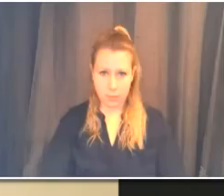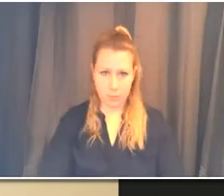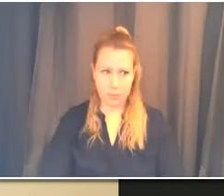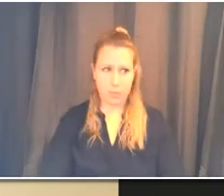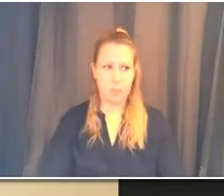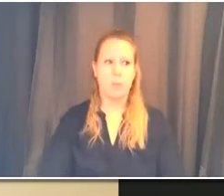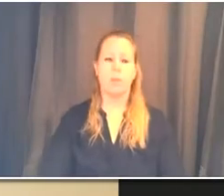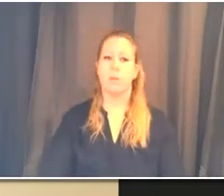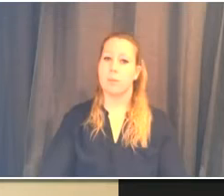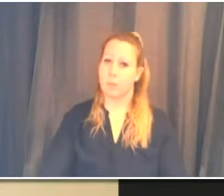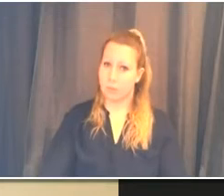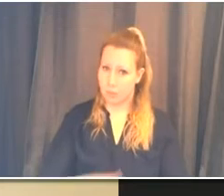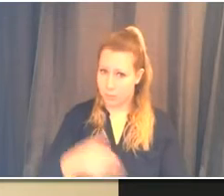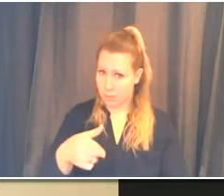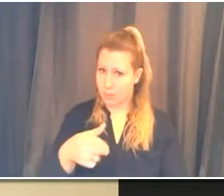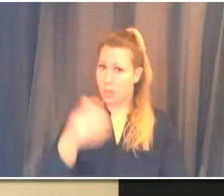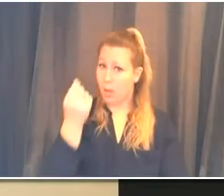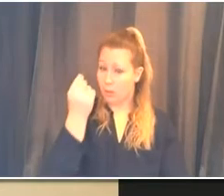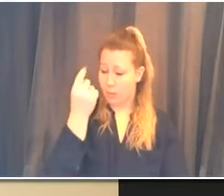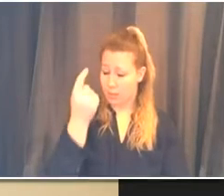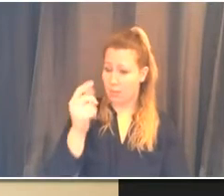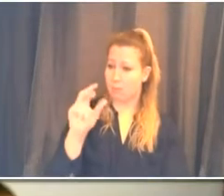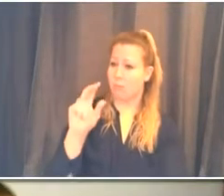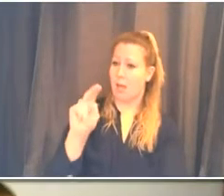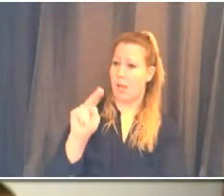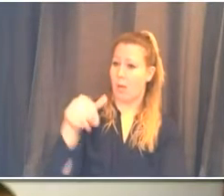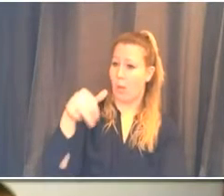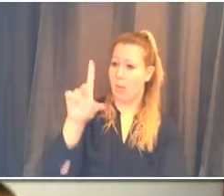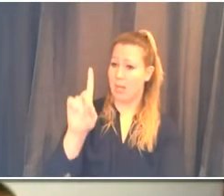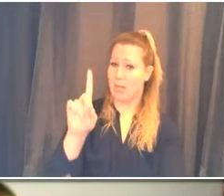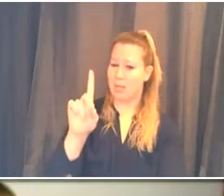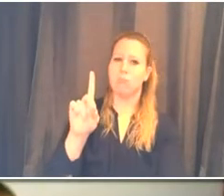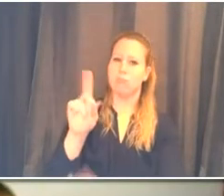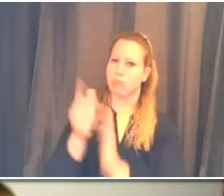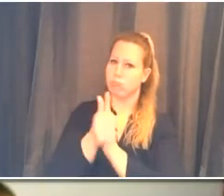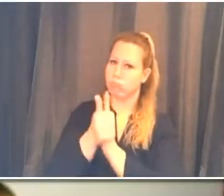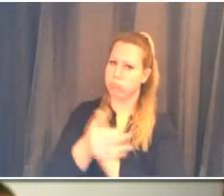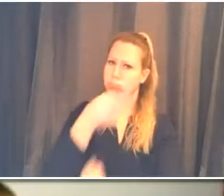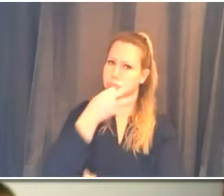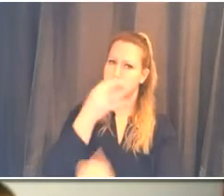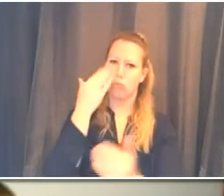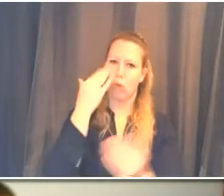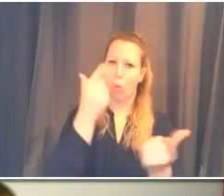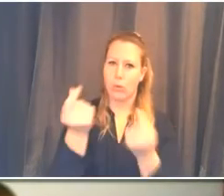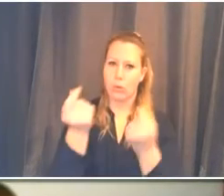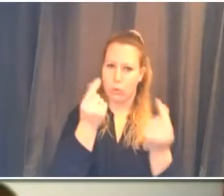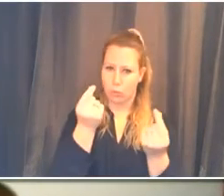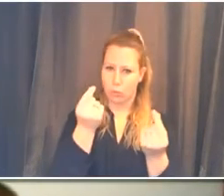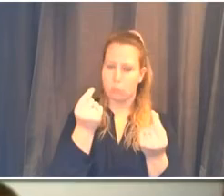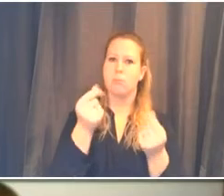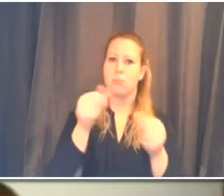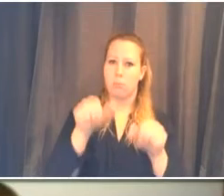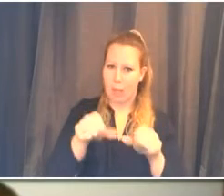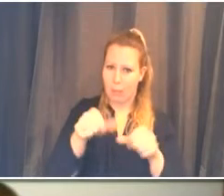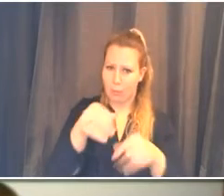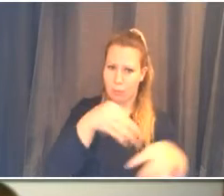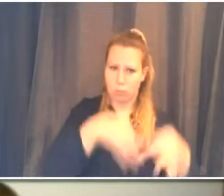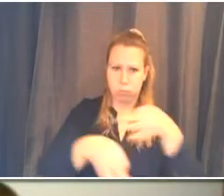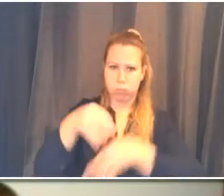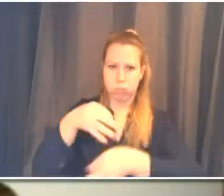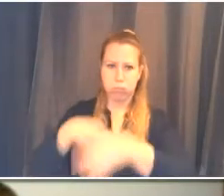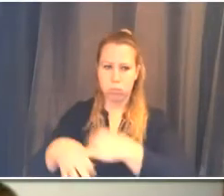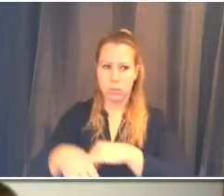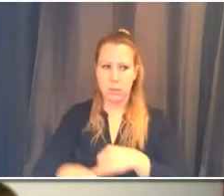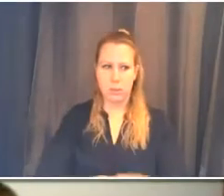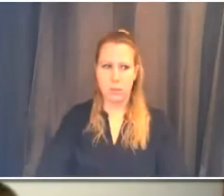Replacements no we did not in fact you know what the total number of dbos we know that Patrol was crushed when this